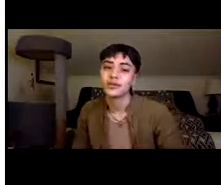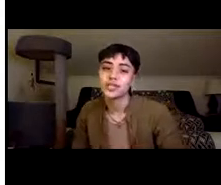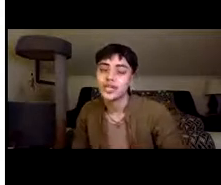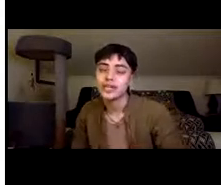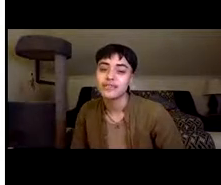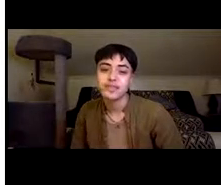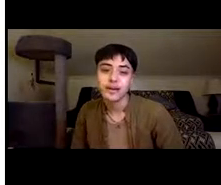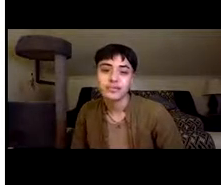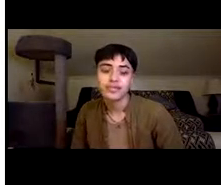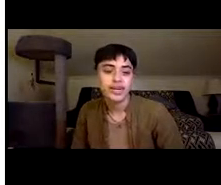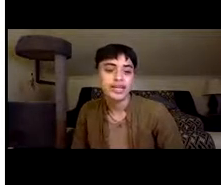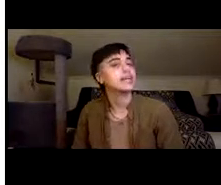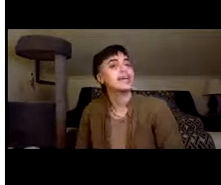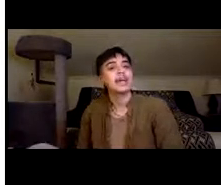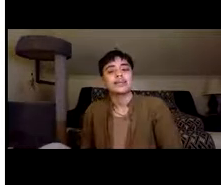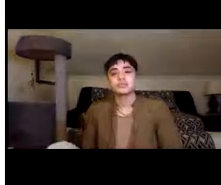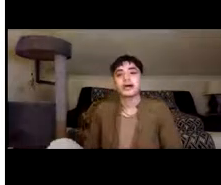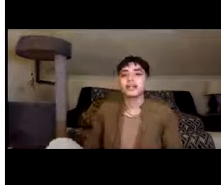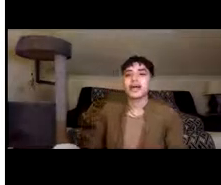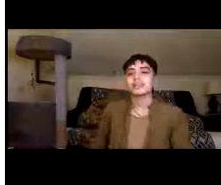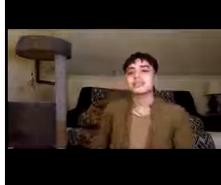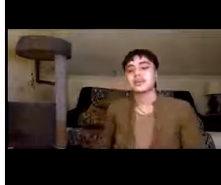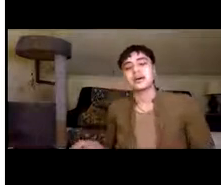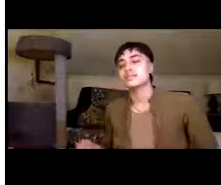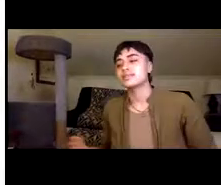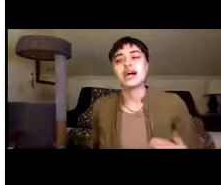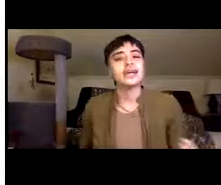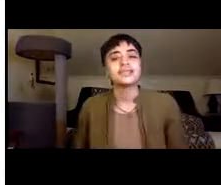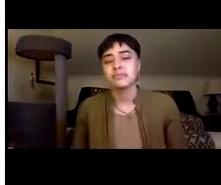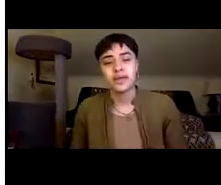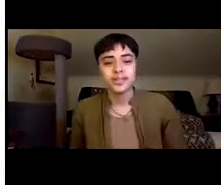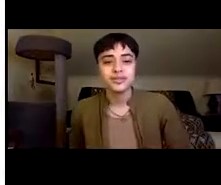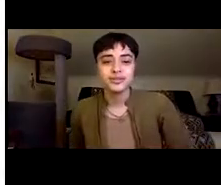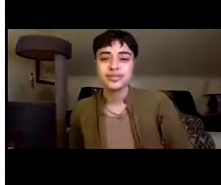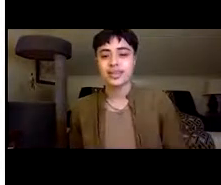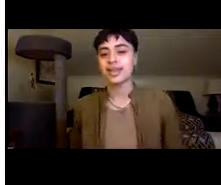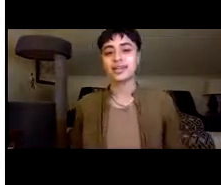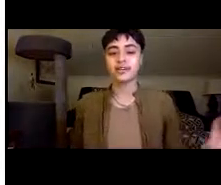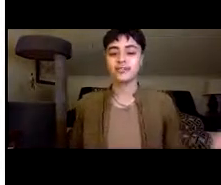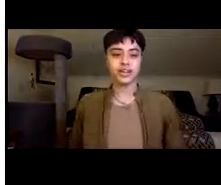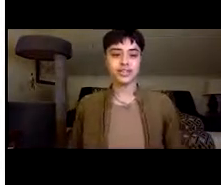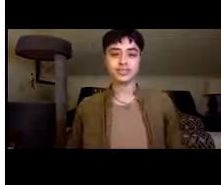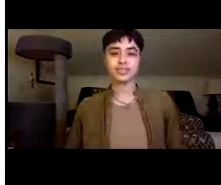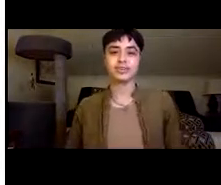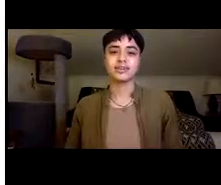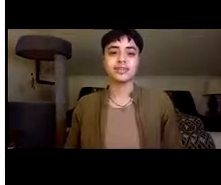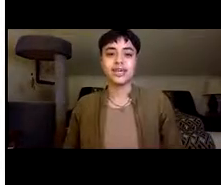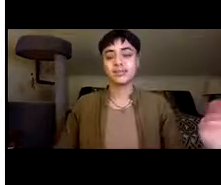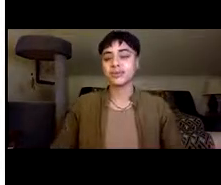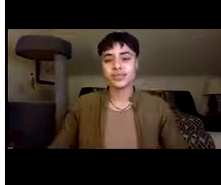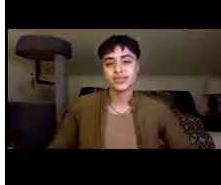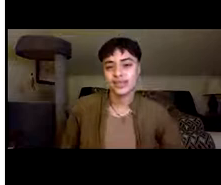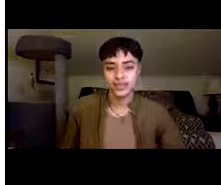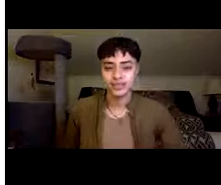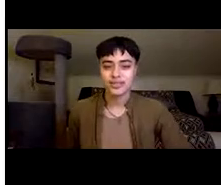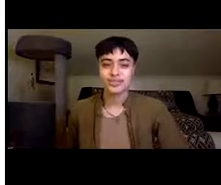online ordering for the website, as well as signs and menus and other various labels